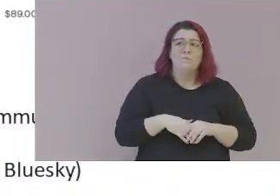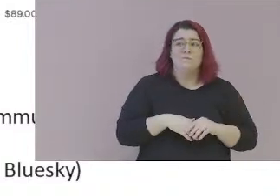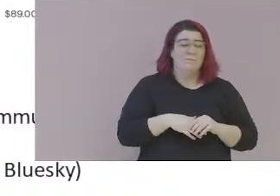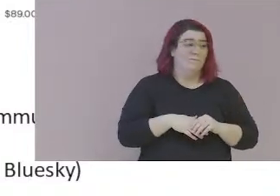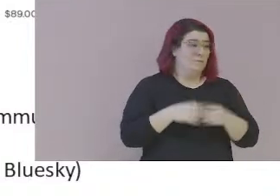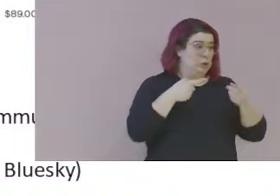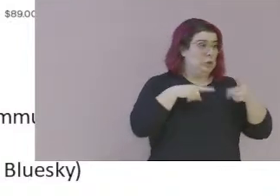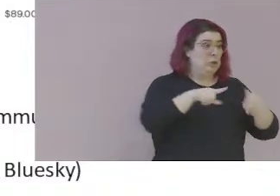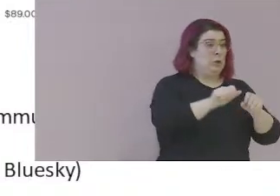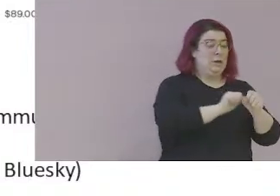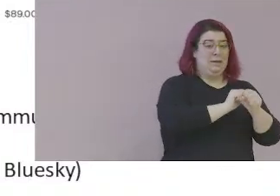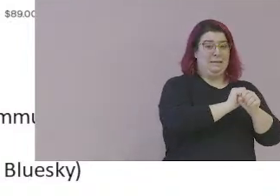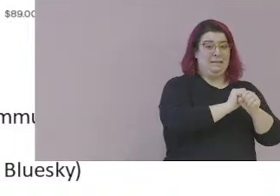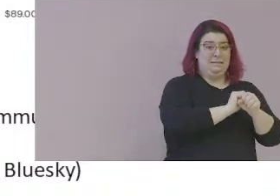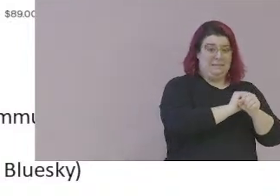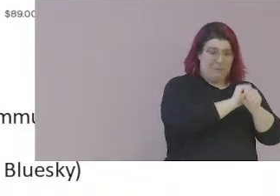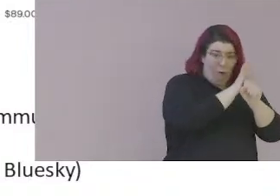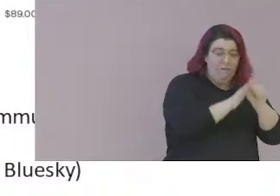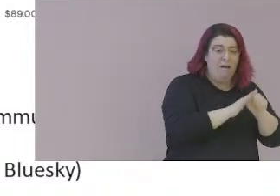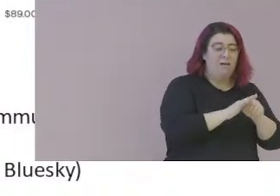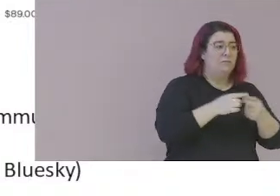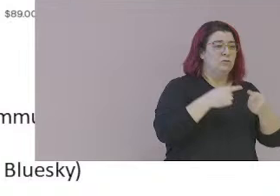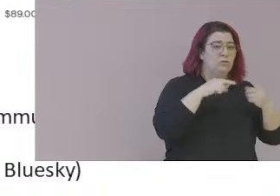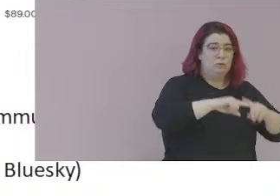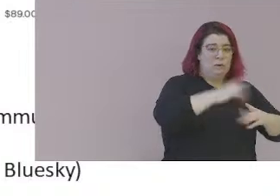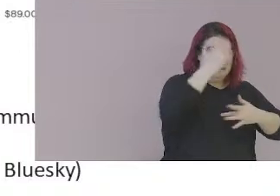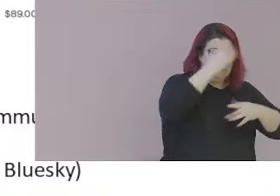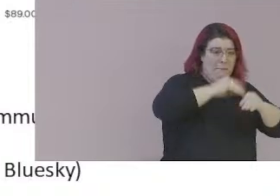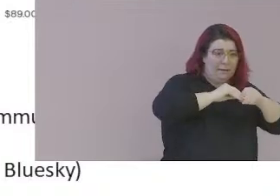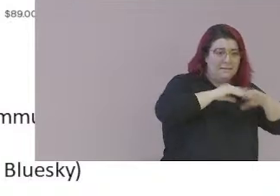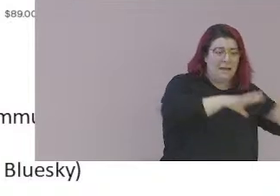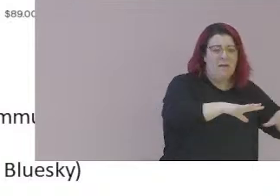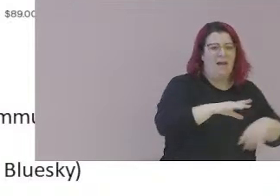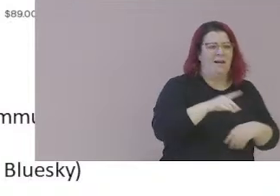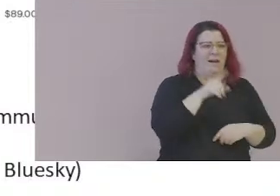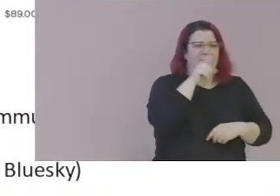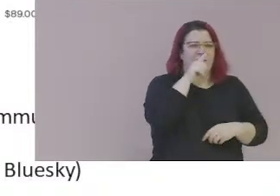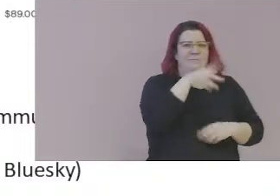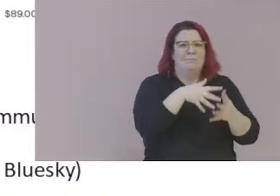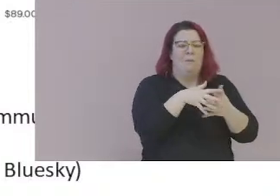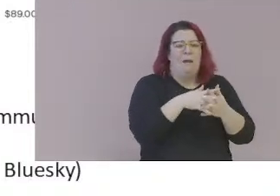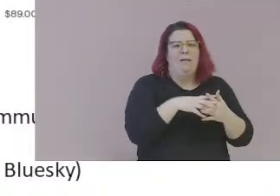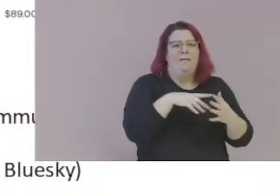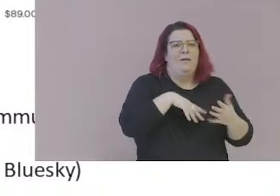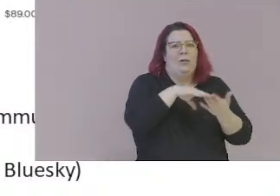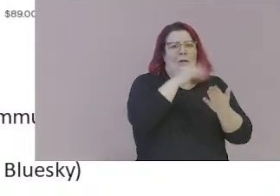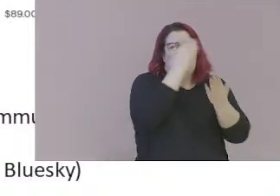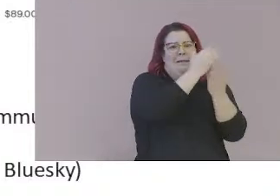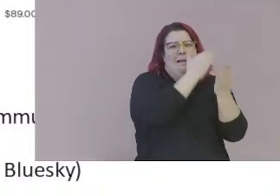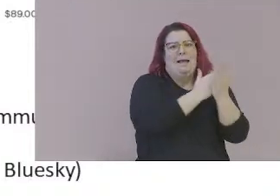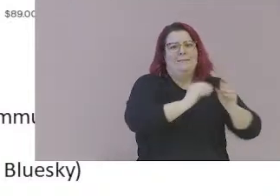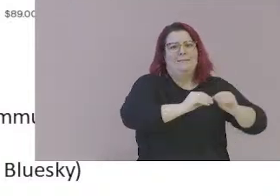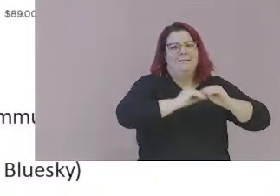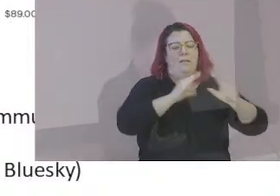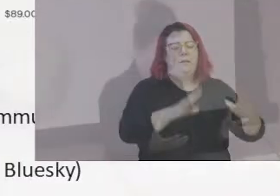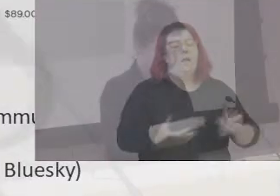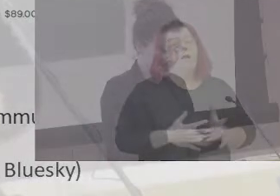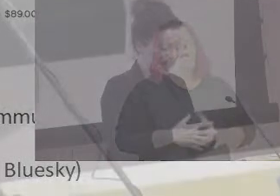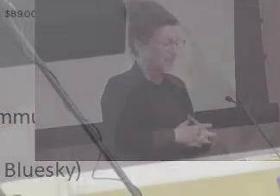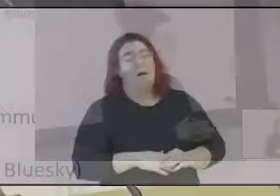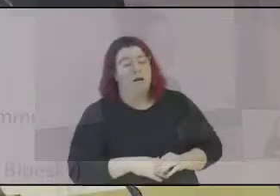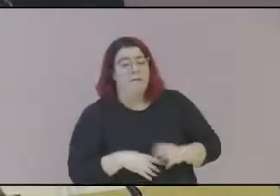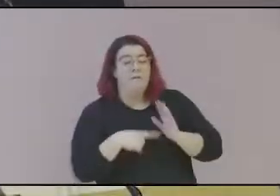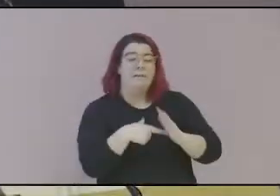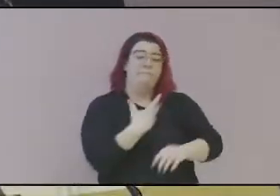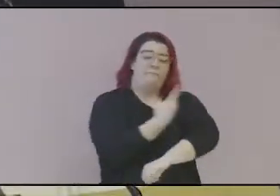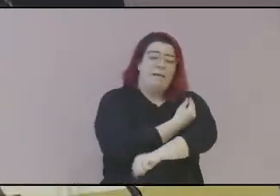learned in the US about social welfare or even basic public health measures such as vaccination, masking,